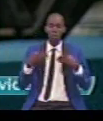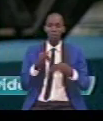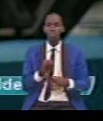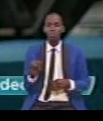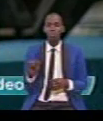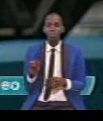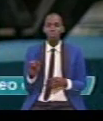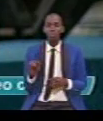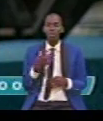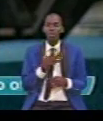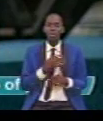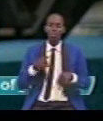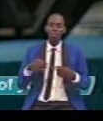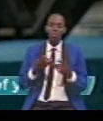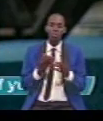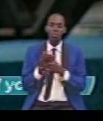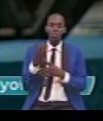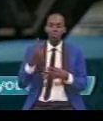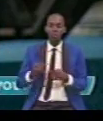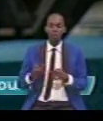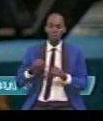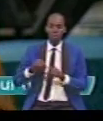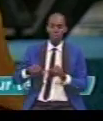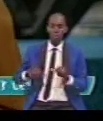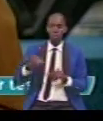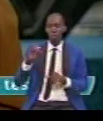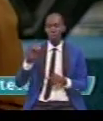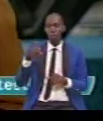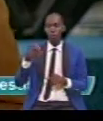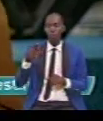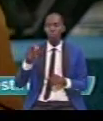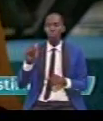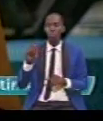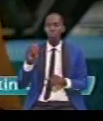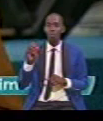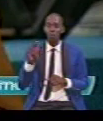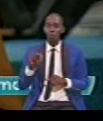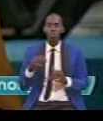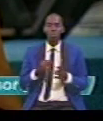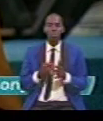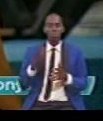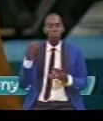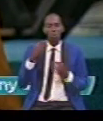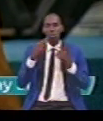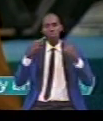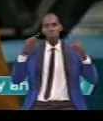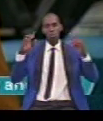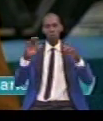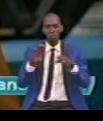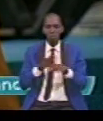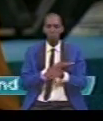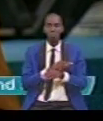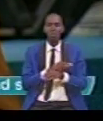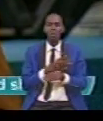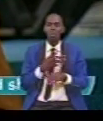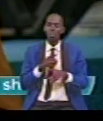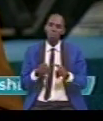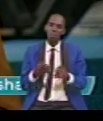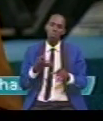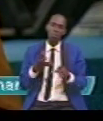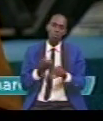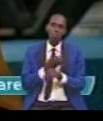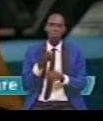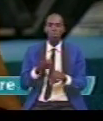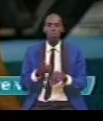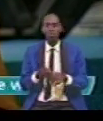went through the operation very successfully. It was a miracle that within days I could even sit, although it took me time for me to start even